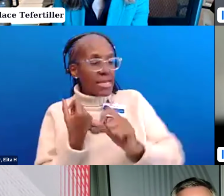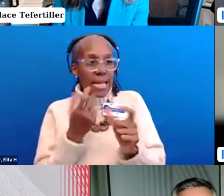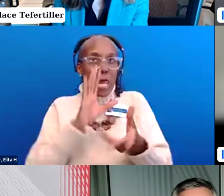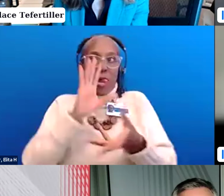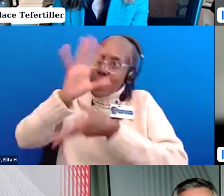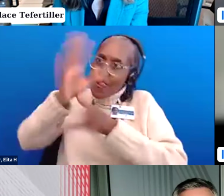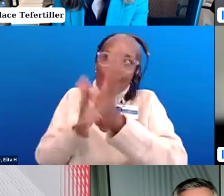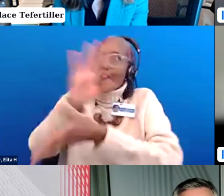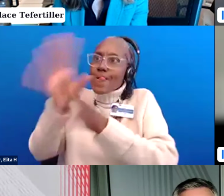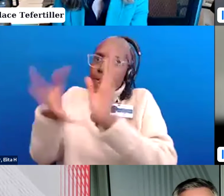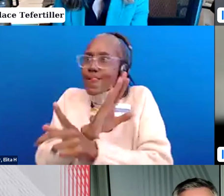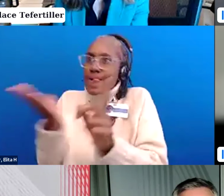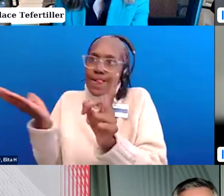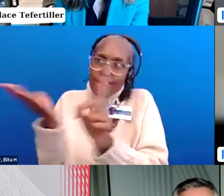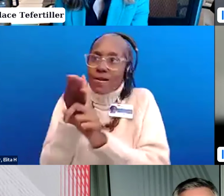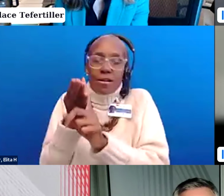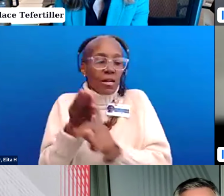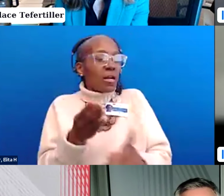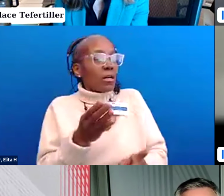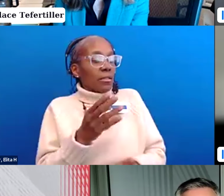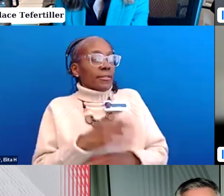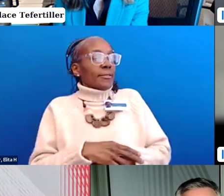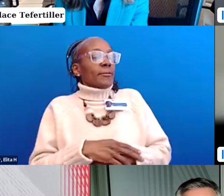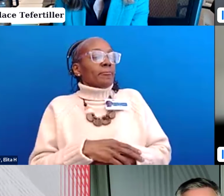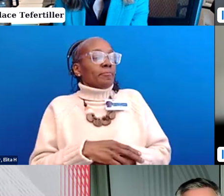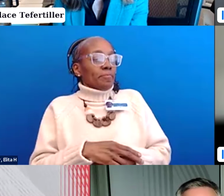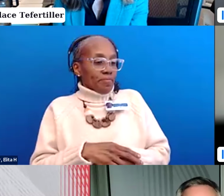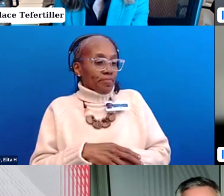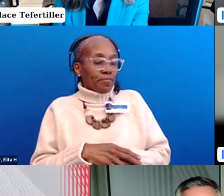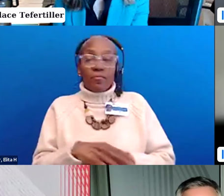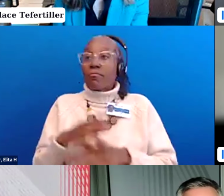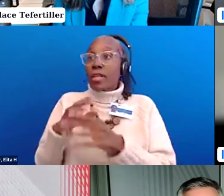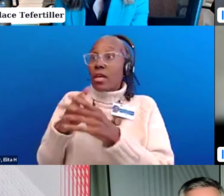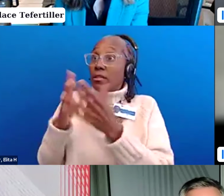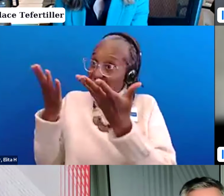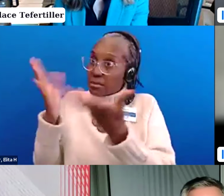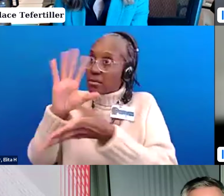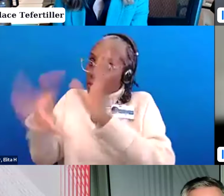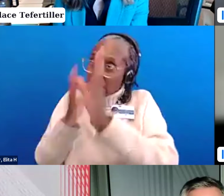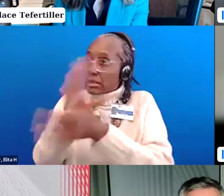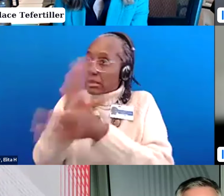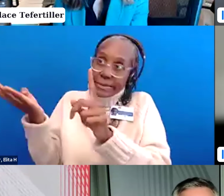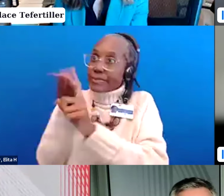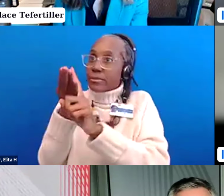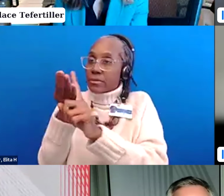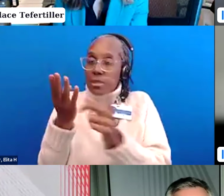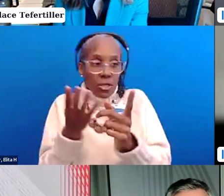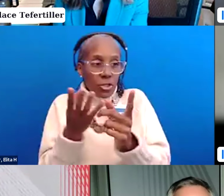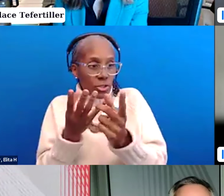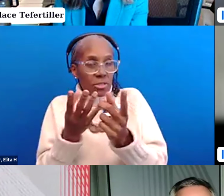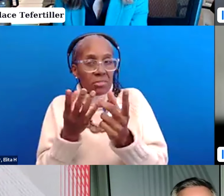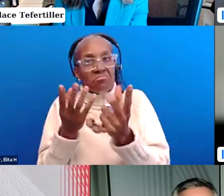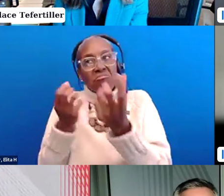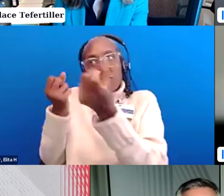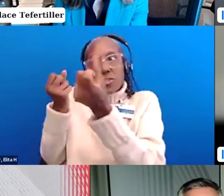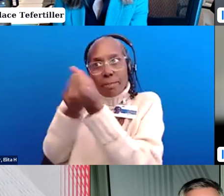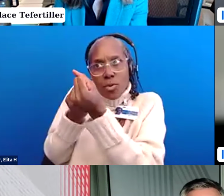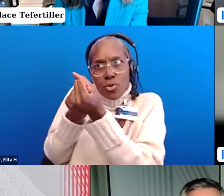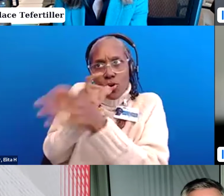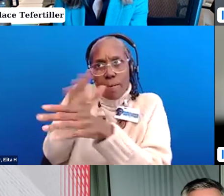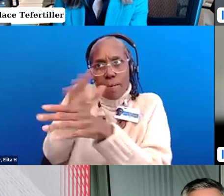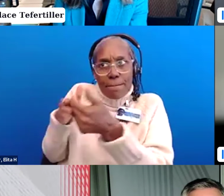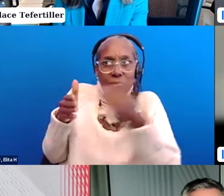them and get them to support the therapy and reimburse it earlier than is the norm. And so these are among the things that we'll